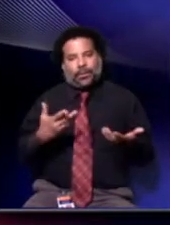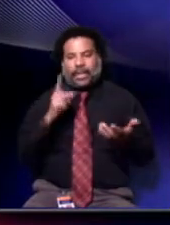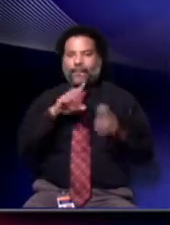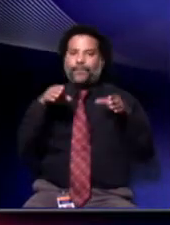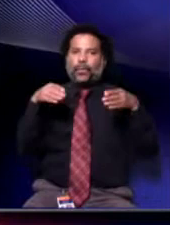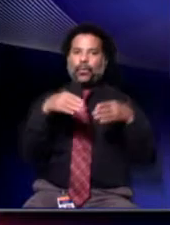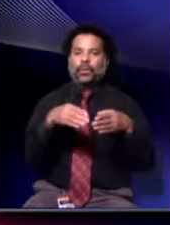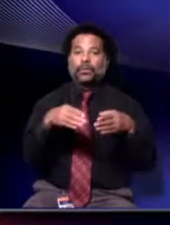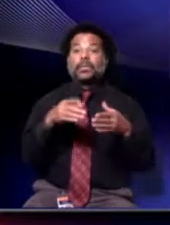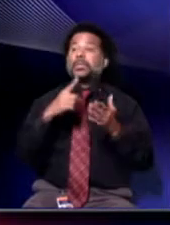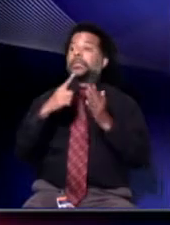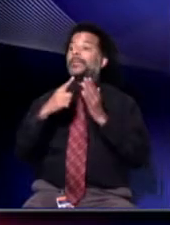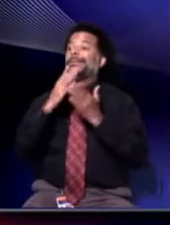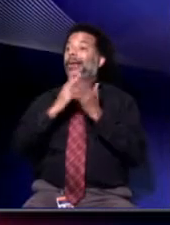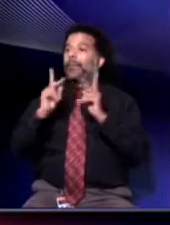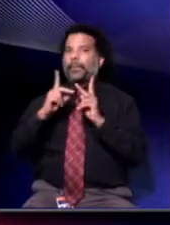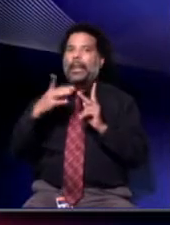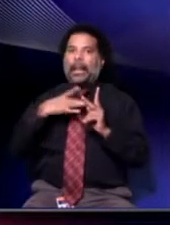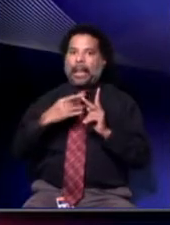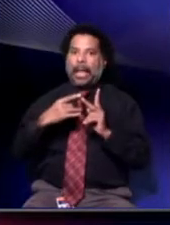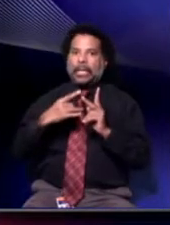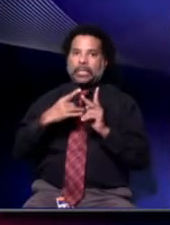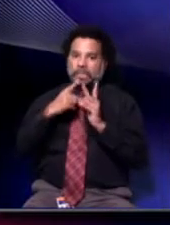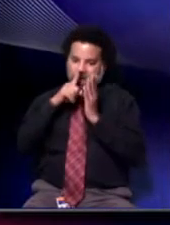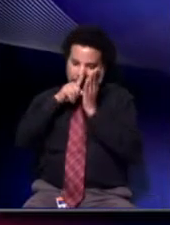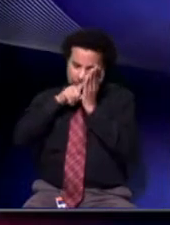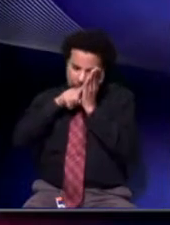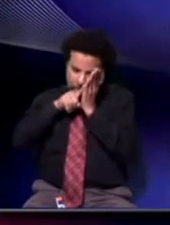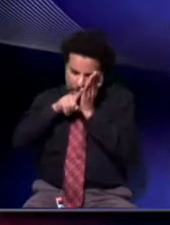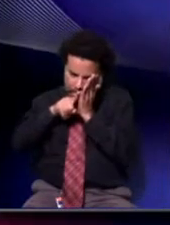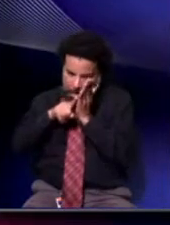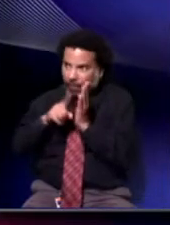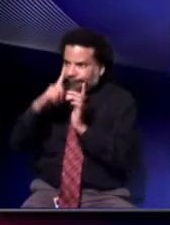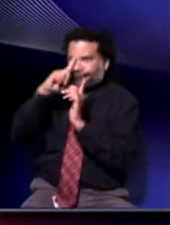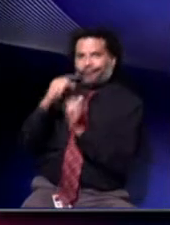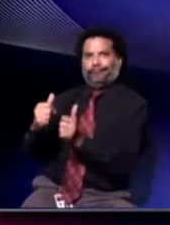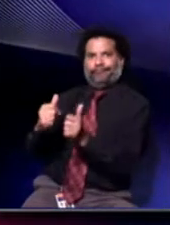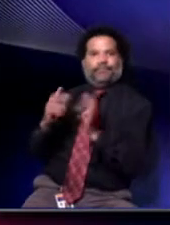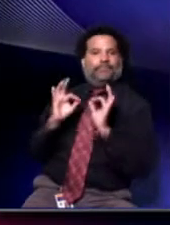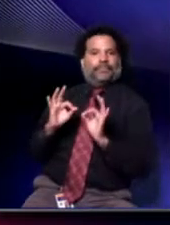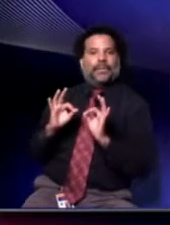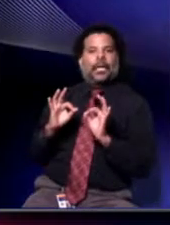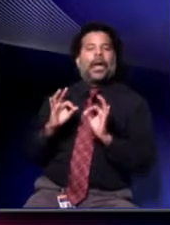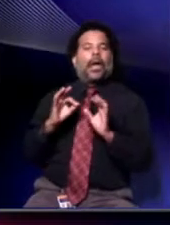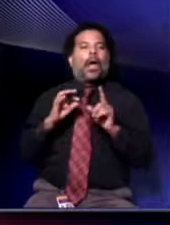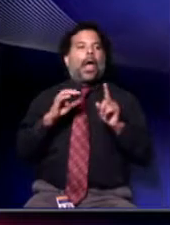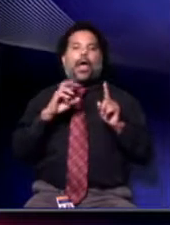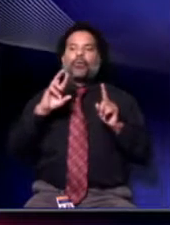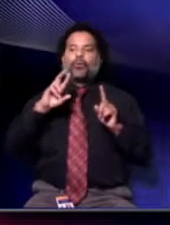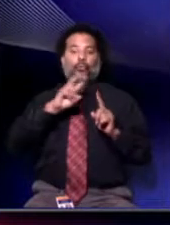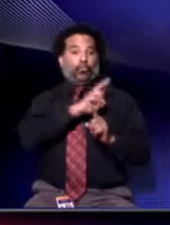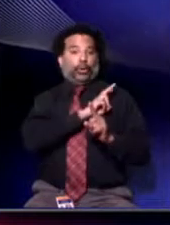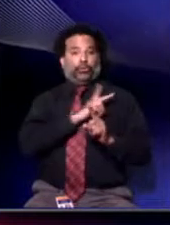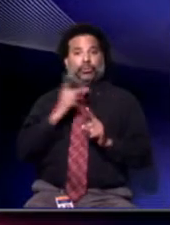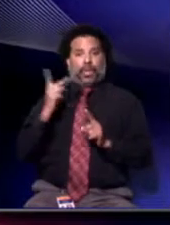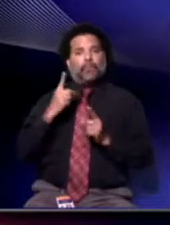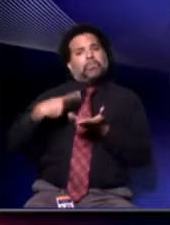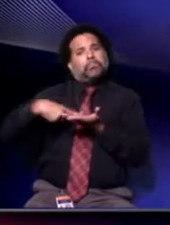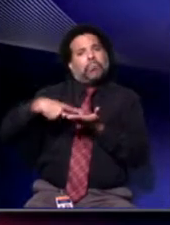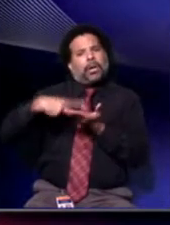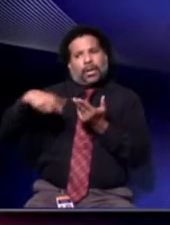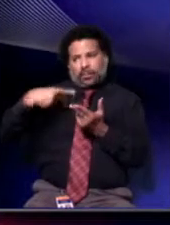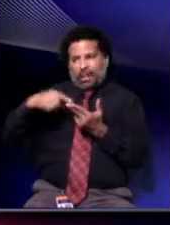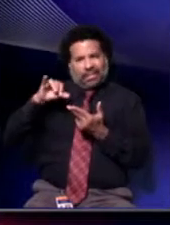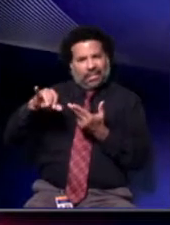that are prone to that type of analysis or interest. That's the kind of thing that Richard and I have discussed a bit, that